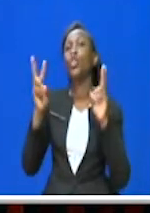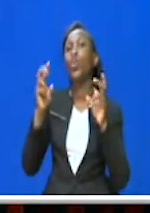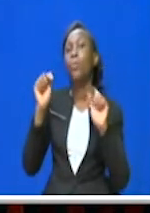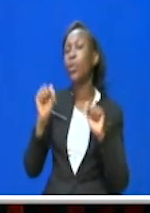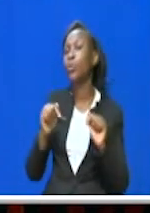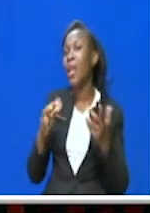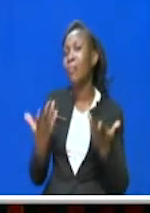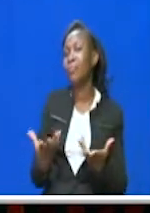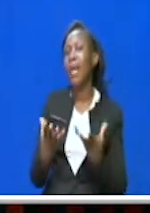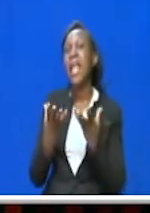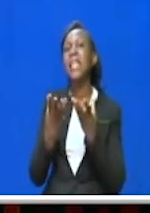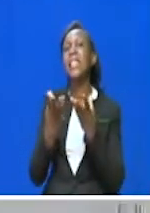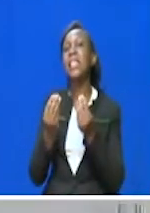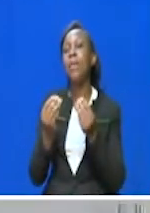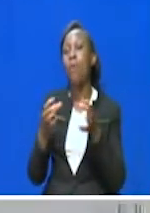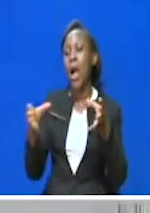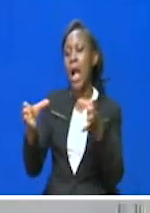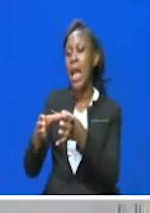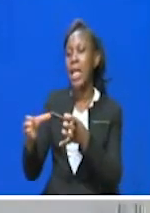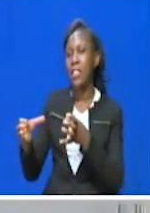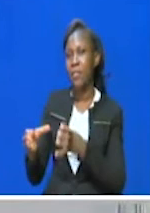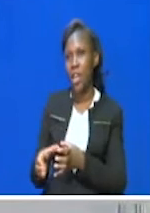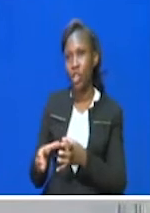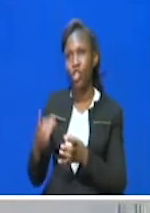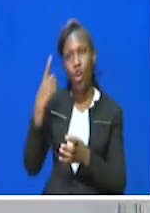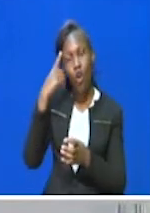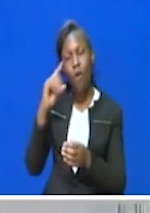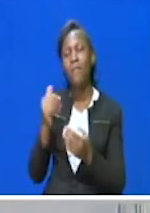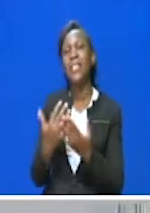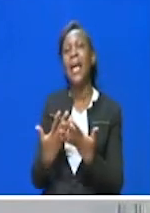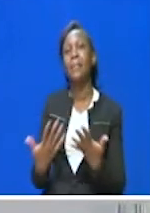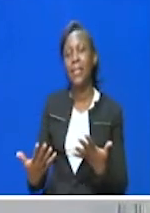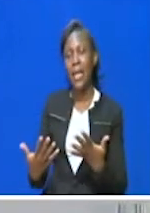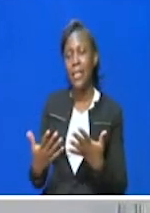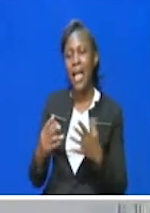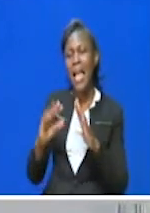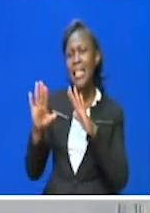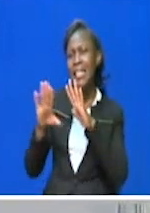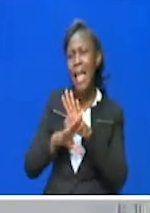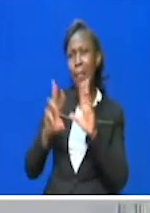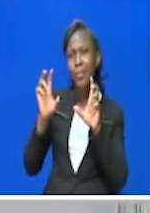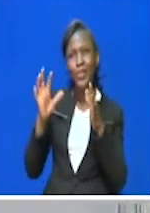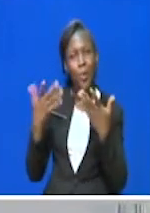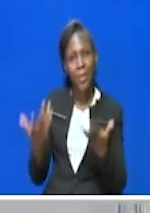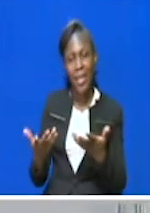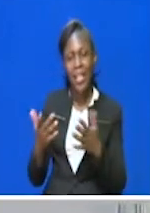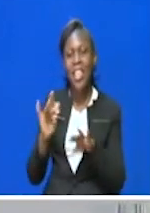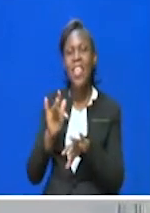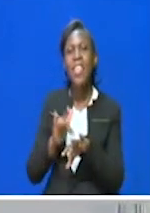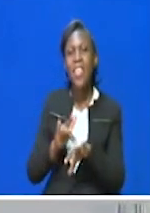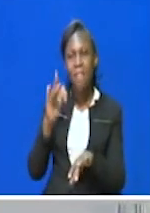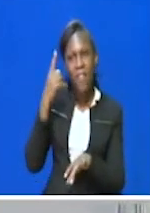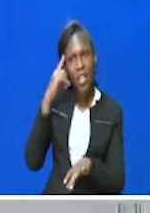simple classification of substances, and the subtopic for today is effects of heat on